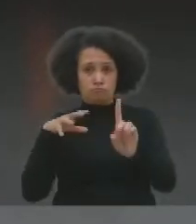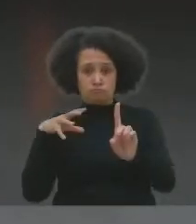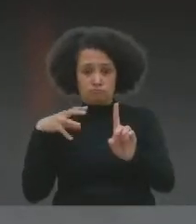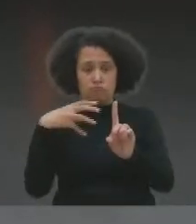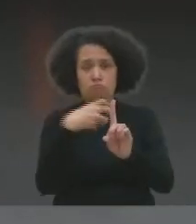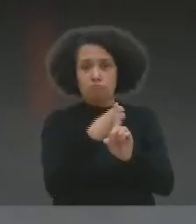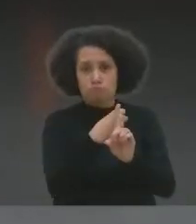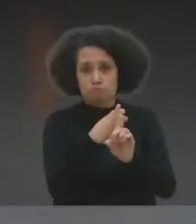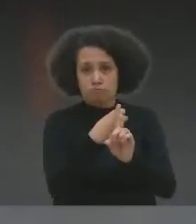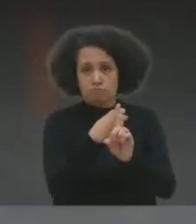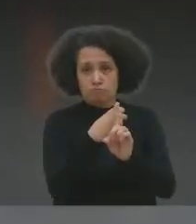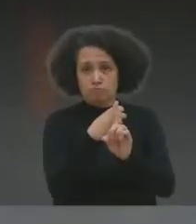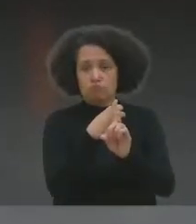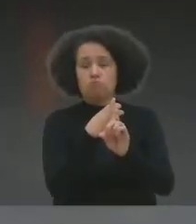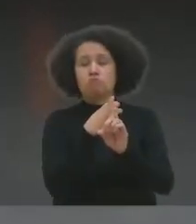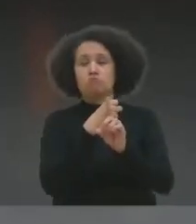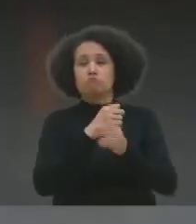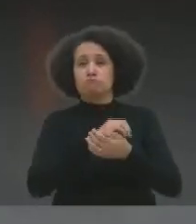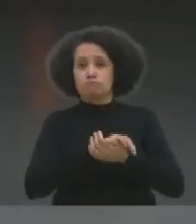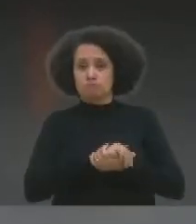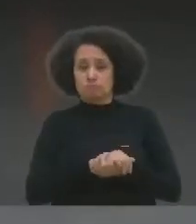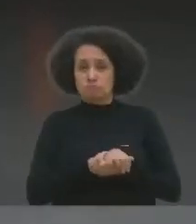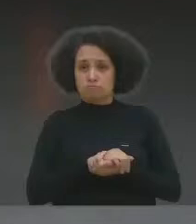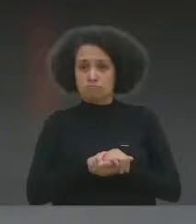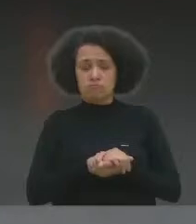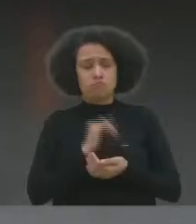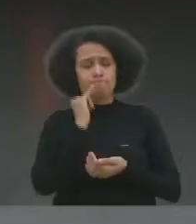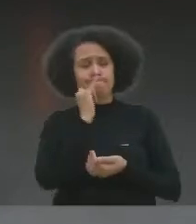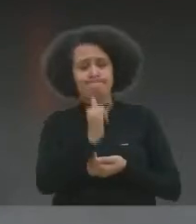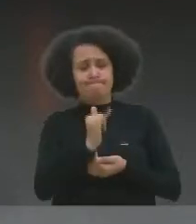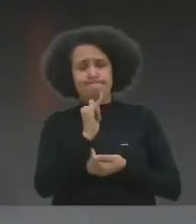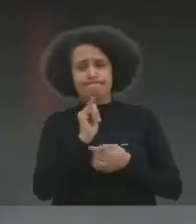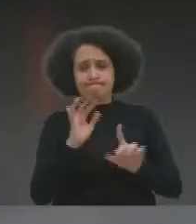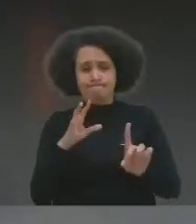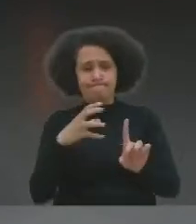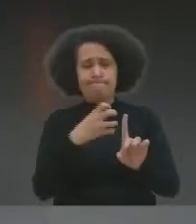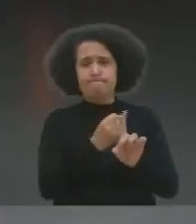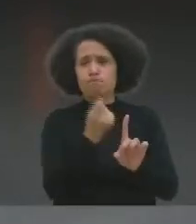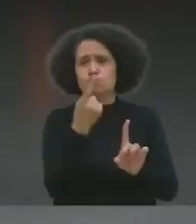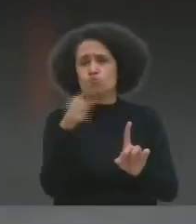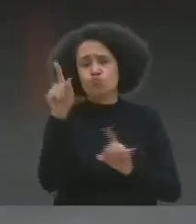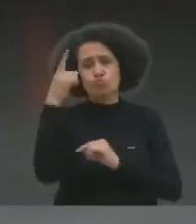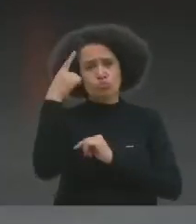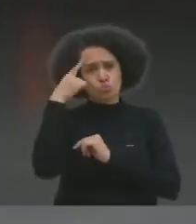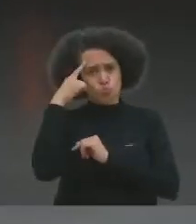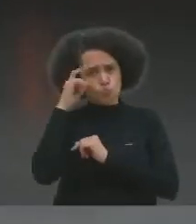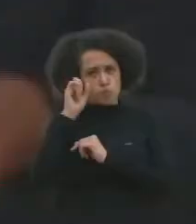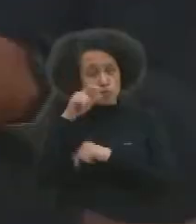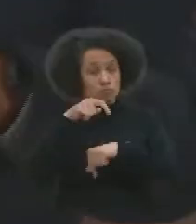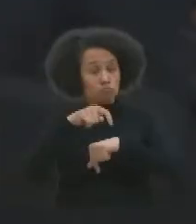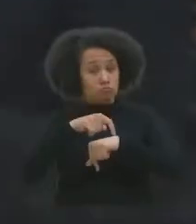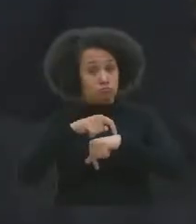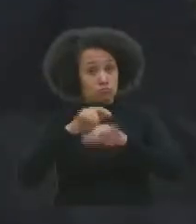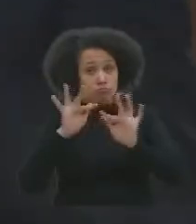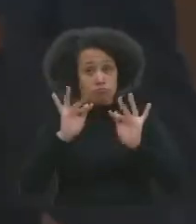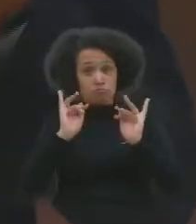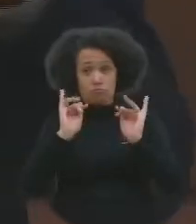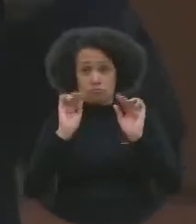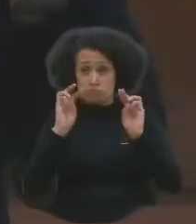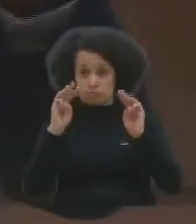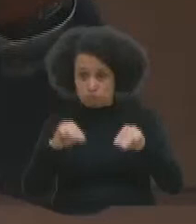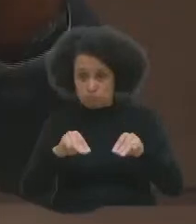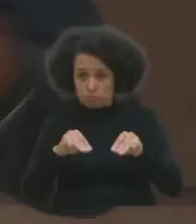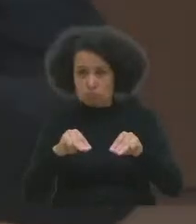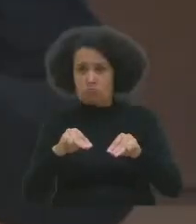they were speaking of the last days, the last time. Eles falam sobre os últimos dias, sobre os tempos finais. And we were told it would be